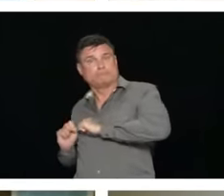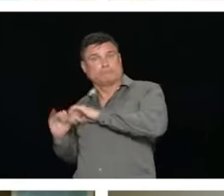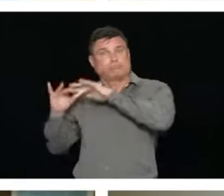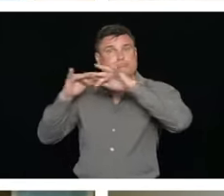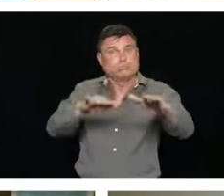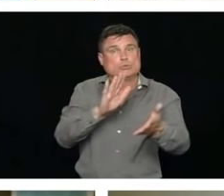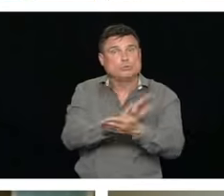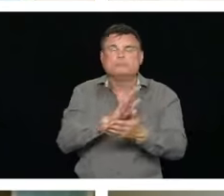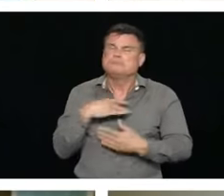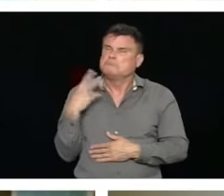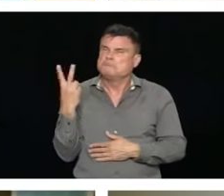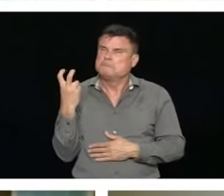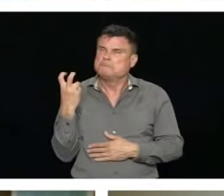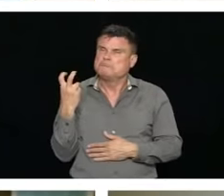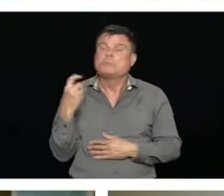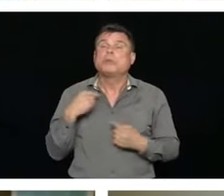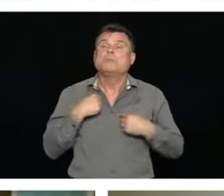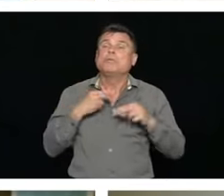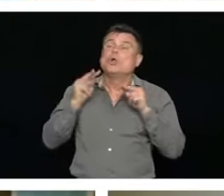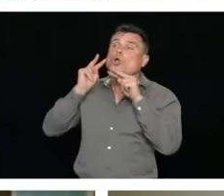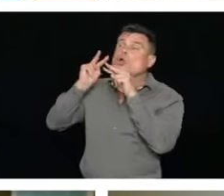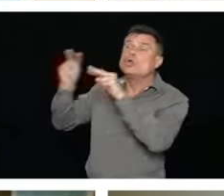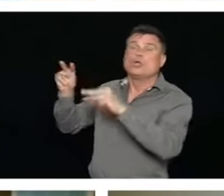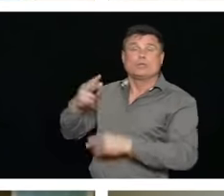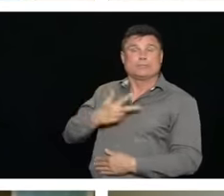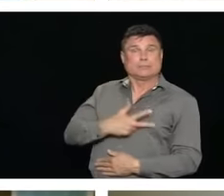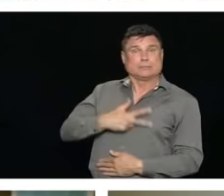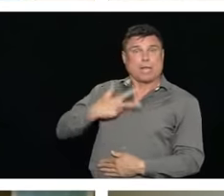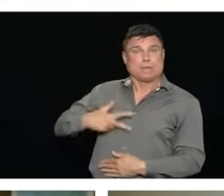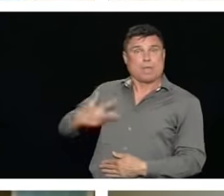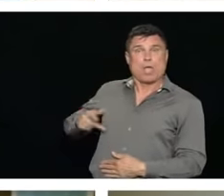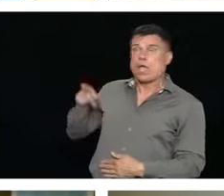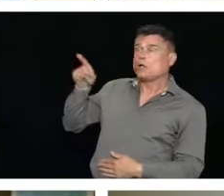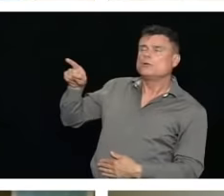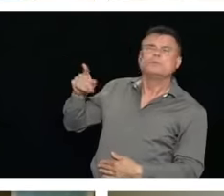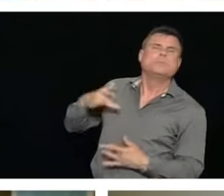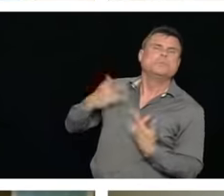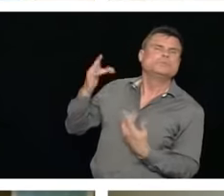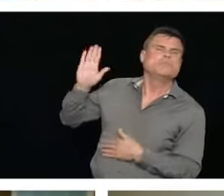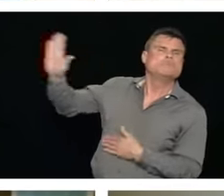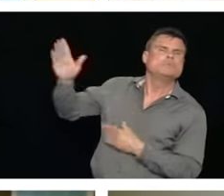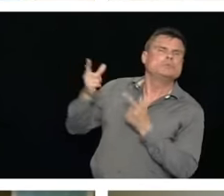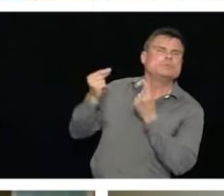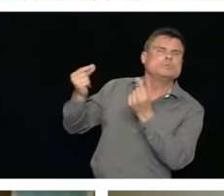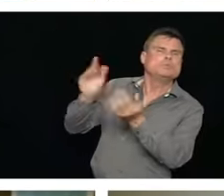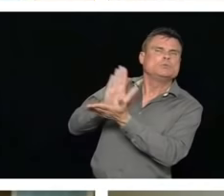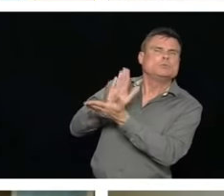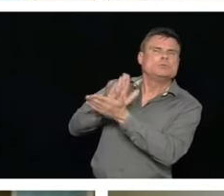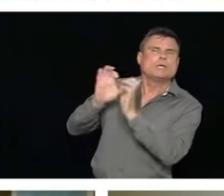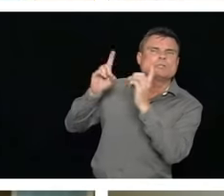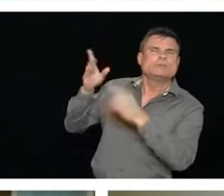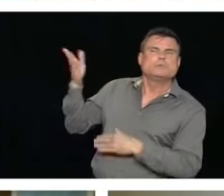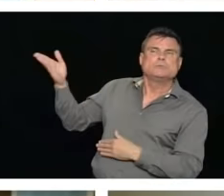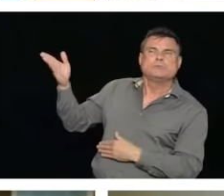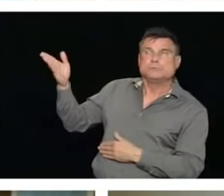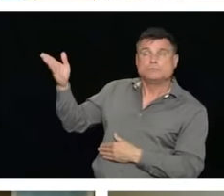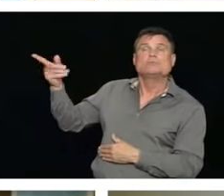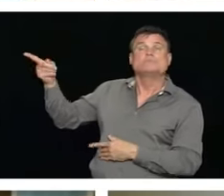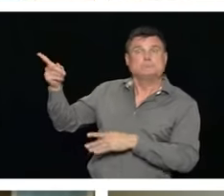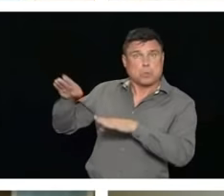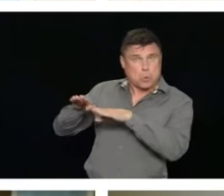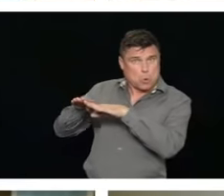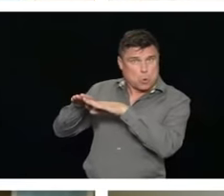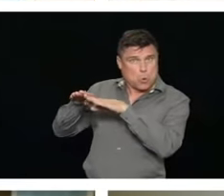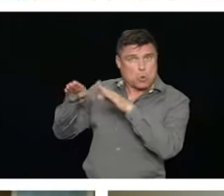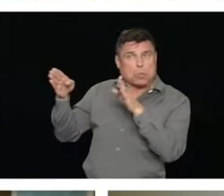back as they begin to feel safe. And all of us as British Columbians are just starting to get used to the new normal, right? We're